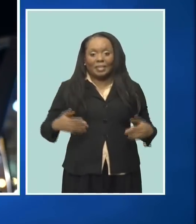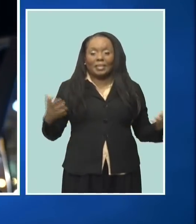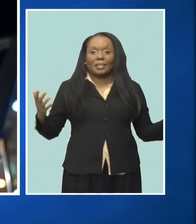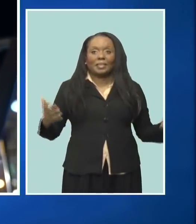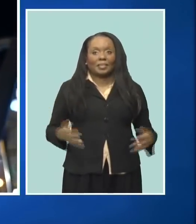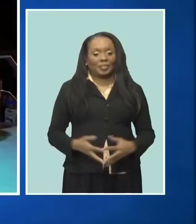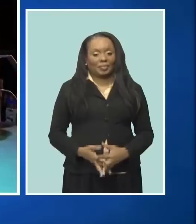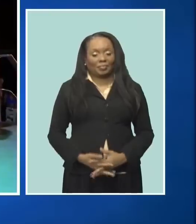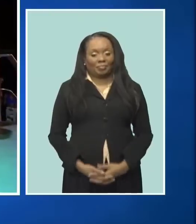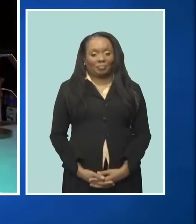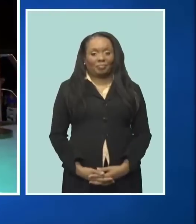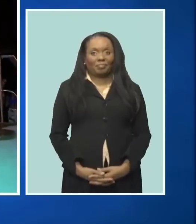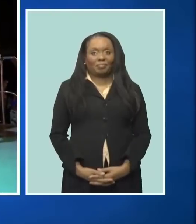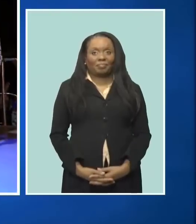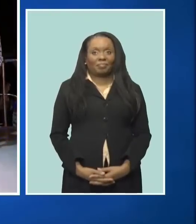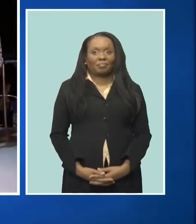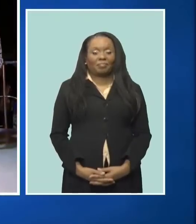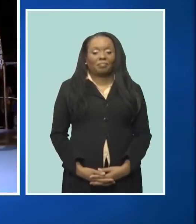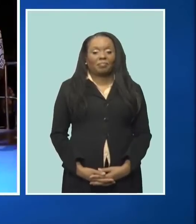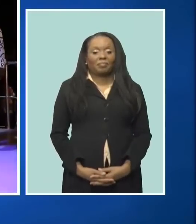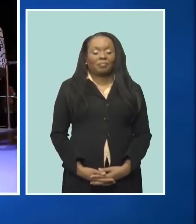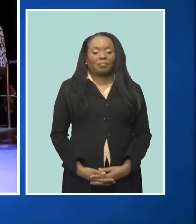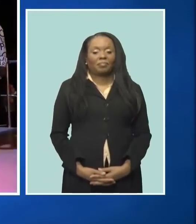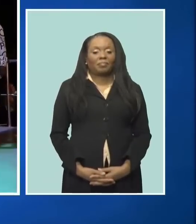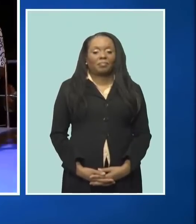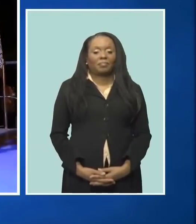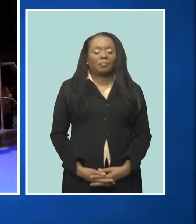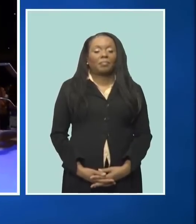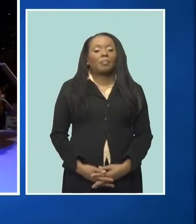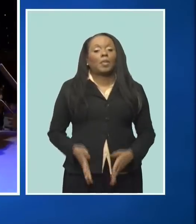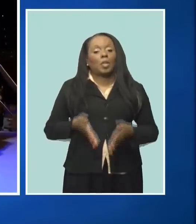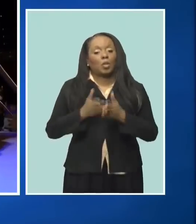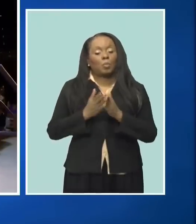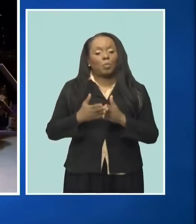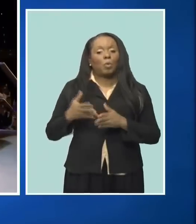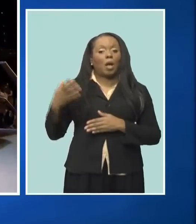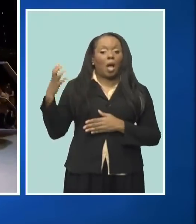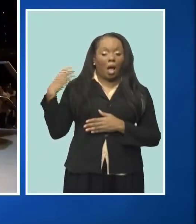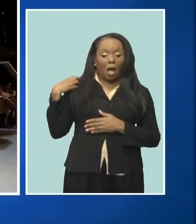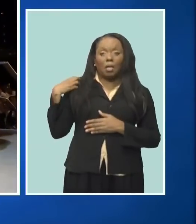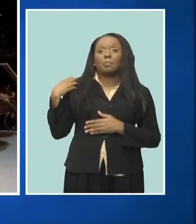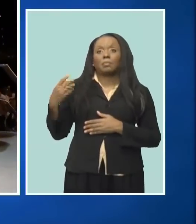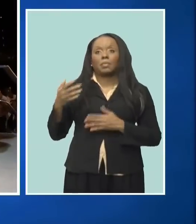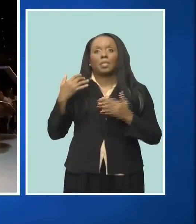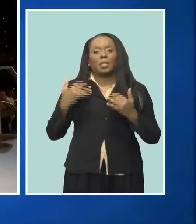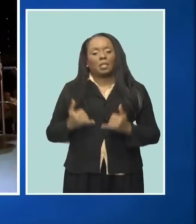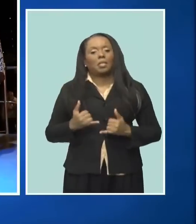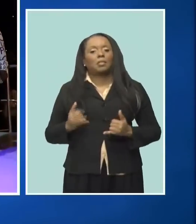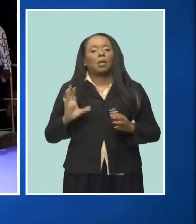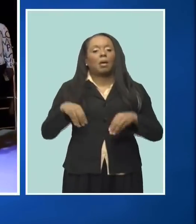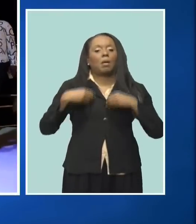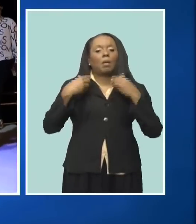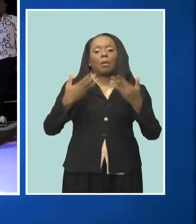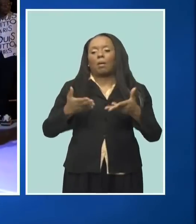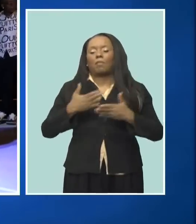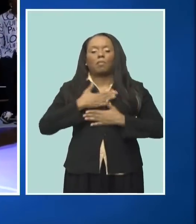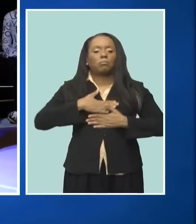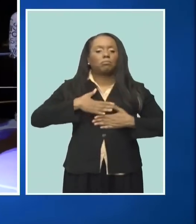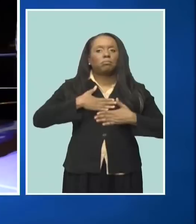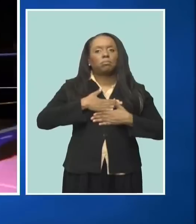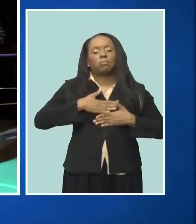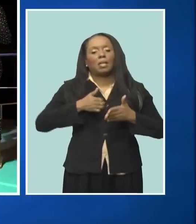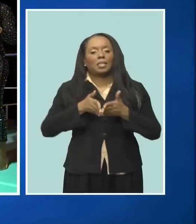nice. Under the captaincy of John Whitney, the boat has taken its place among the crafts offering coastal pleasure